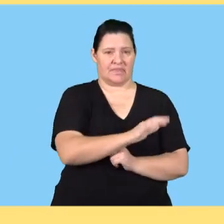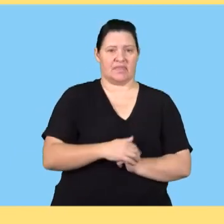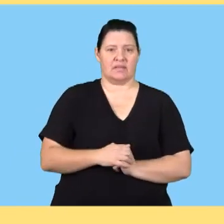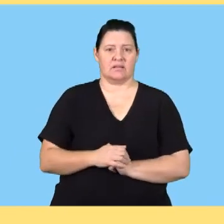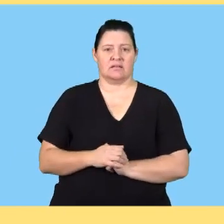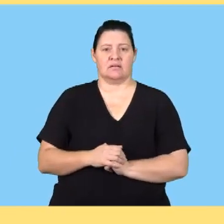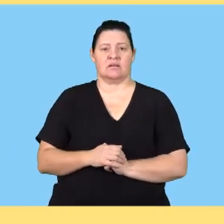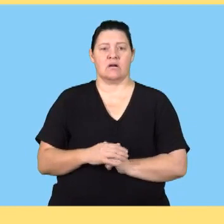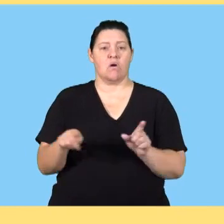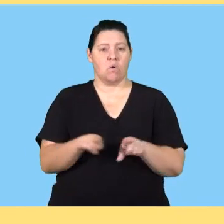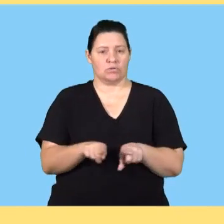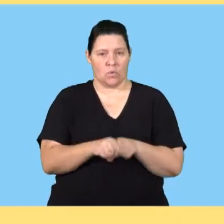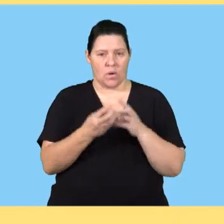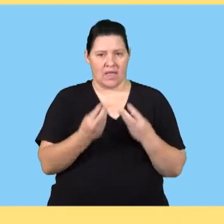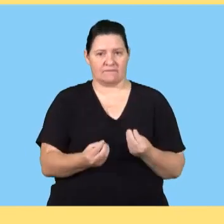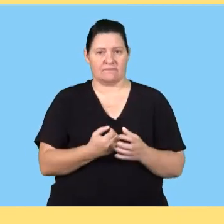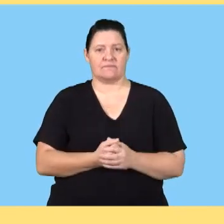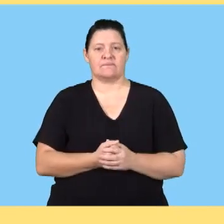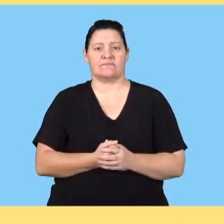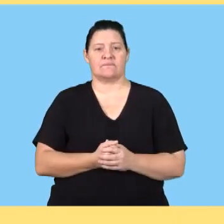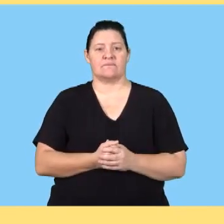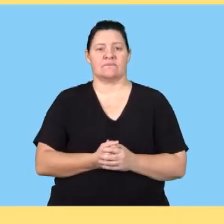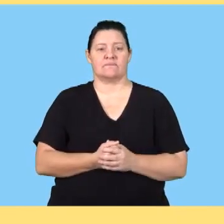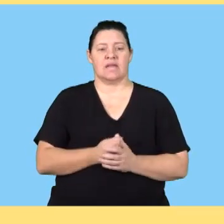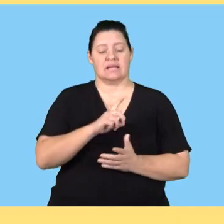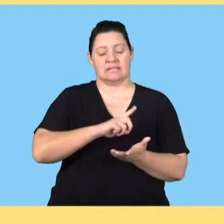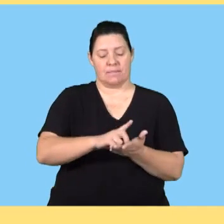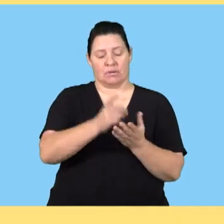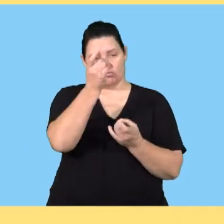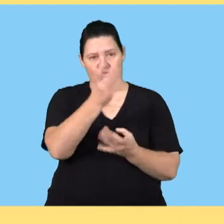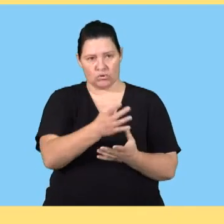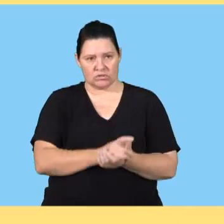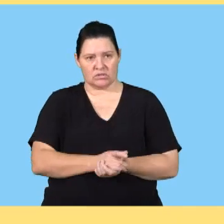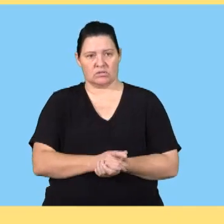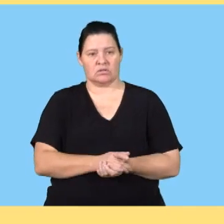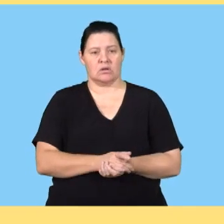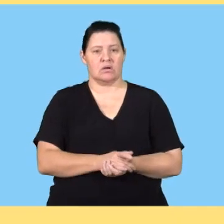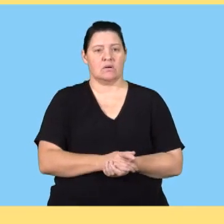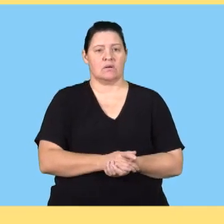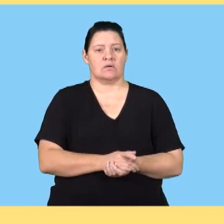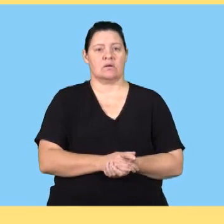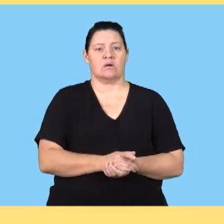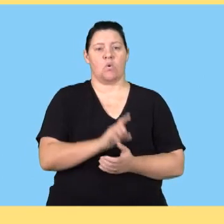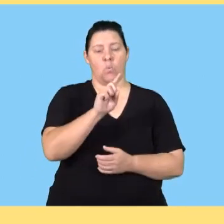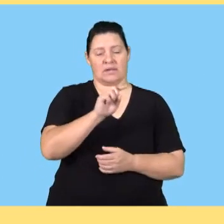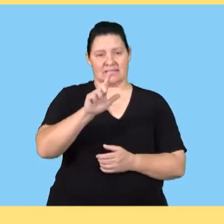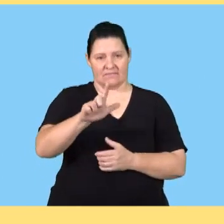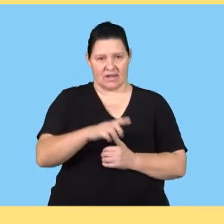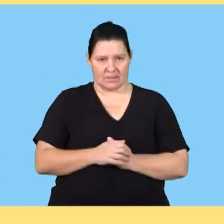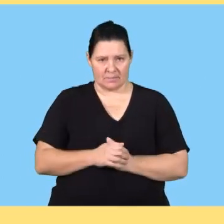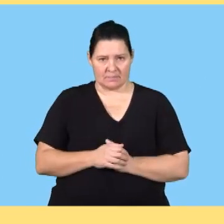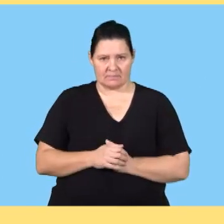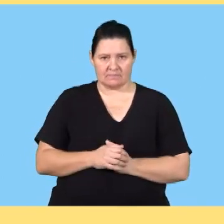5th, we also have a debit note. And the debit note is